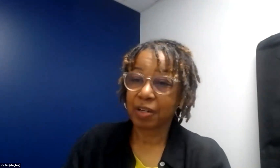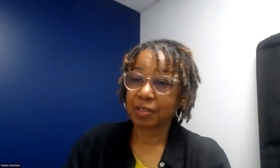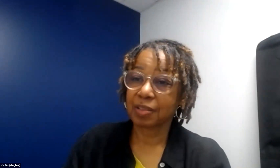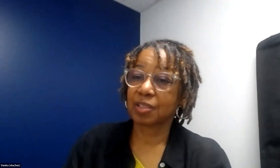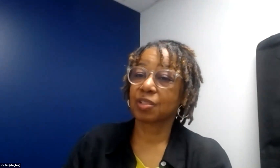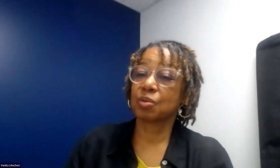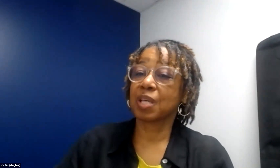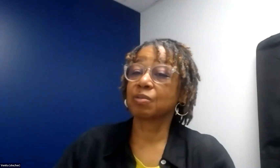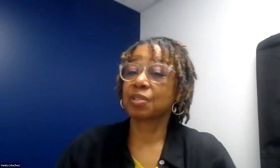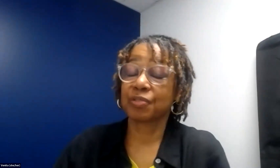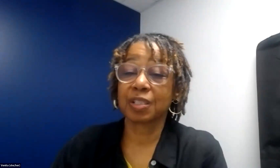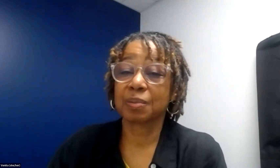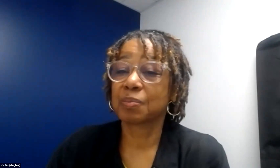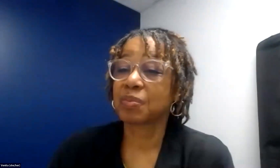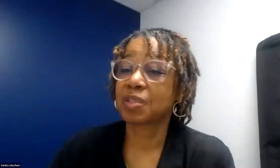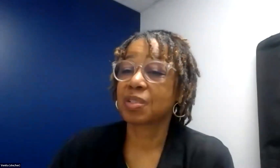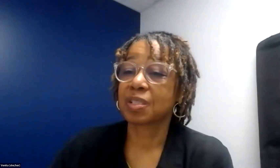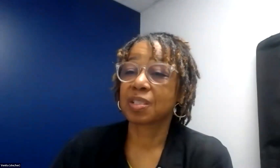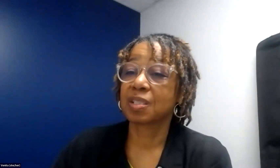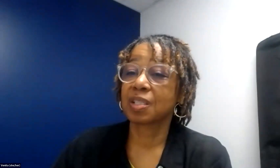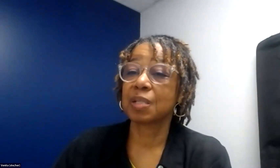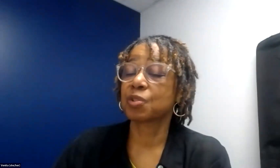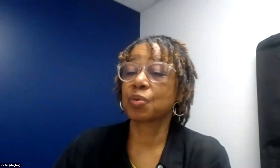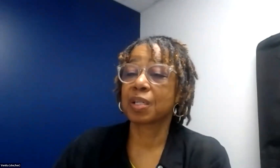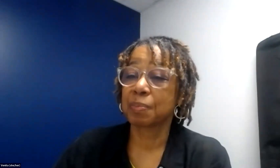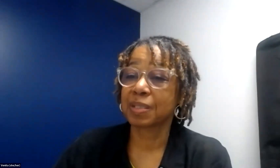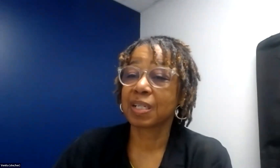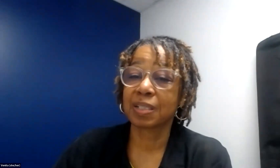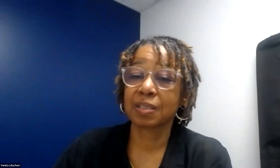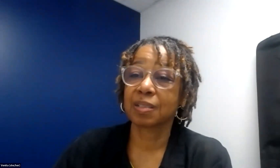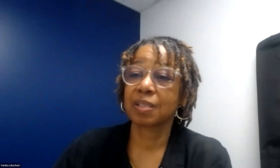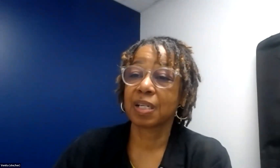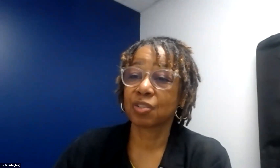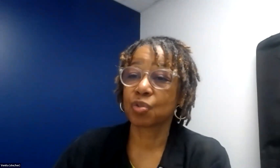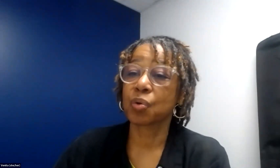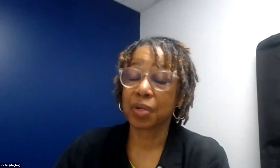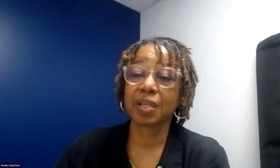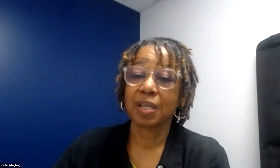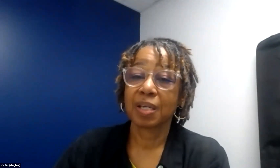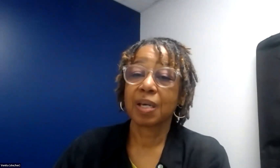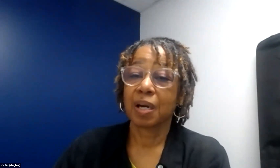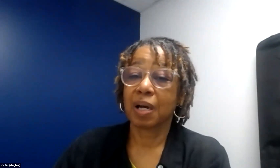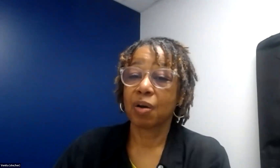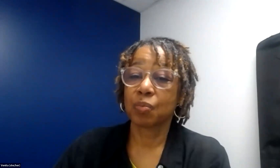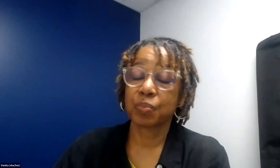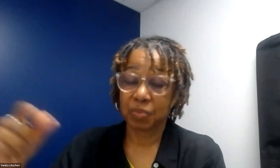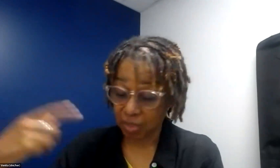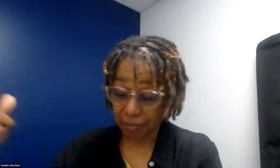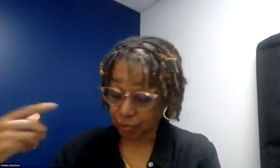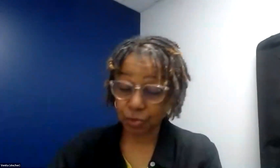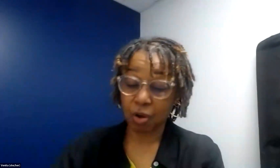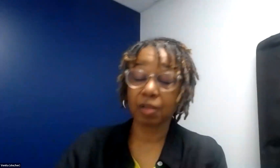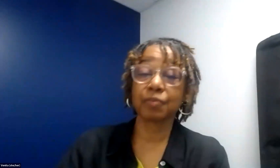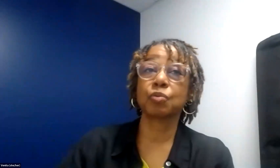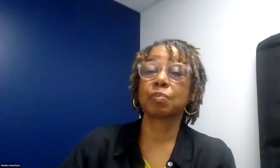My heart just goes out to Philip, just to keep showing up and telling that story.